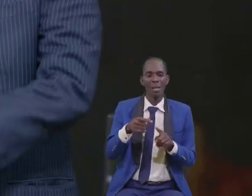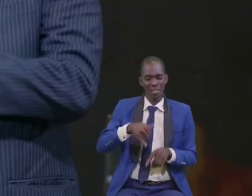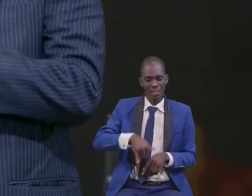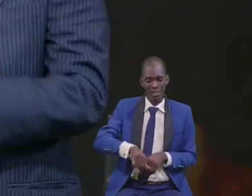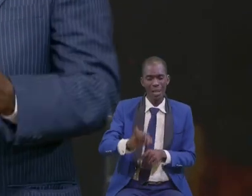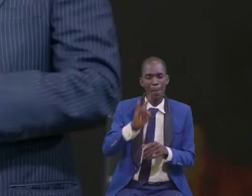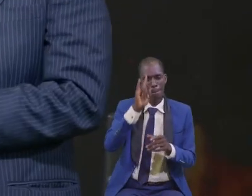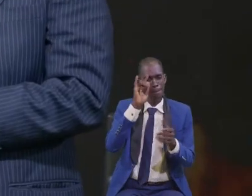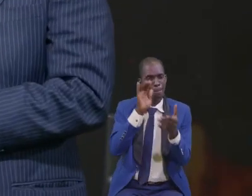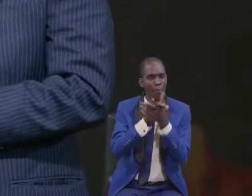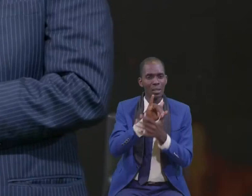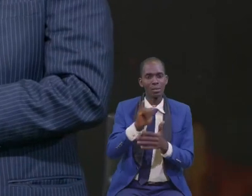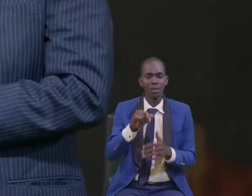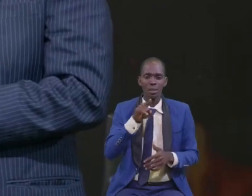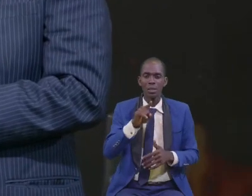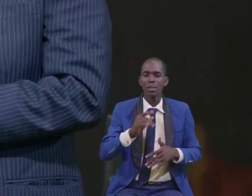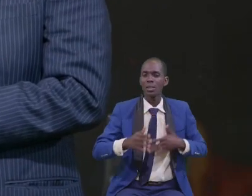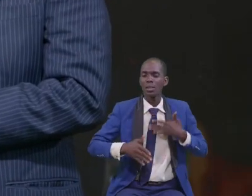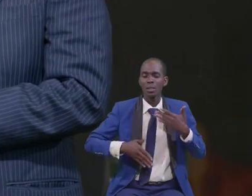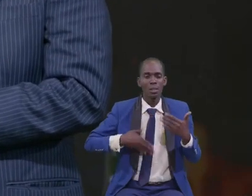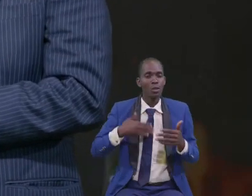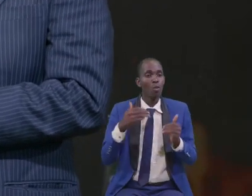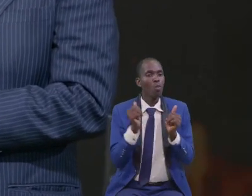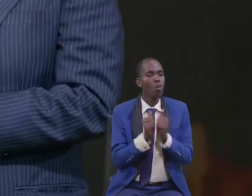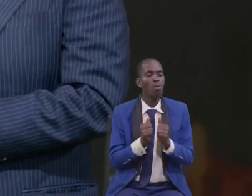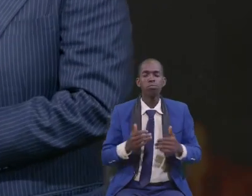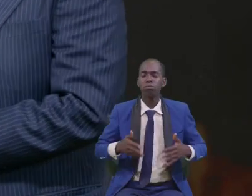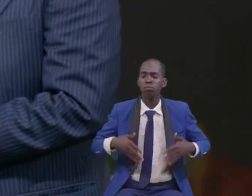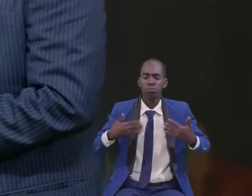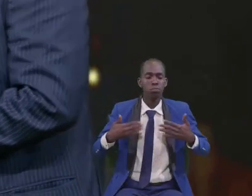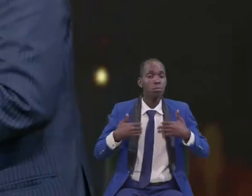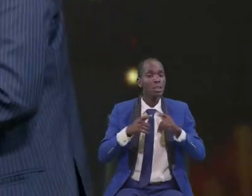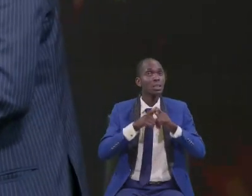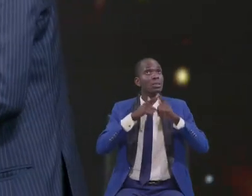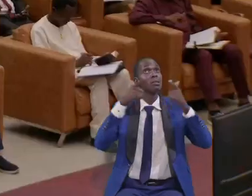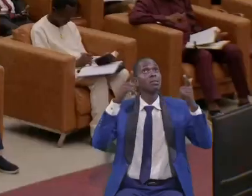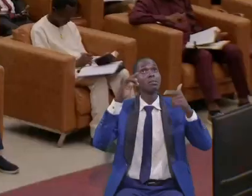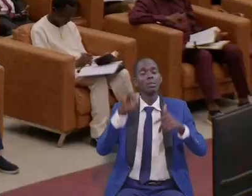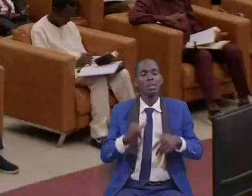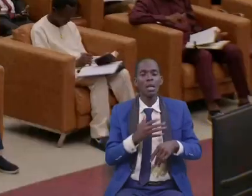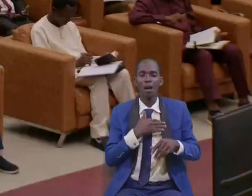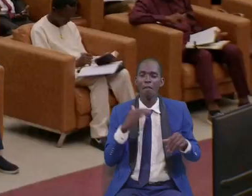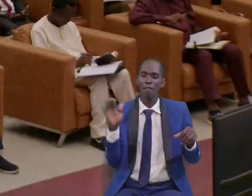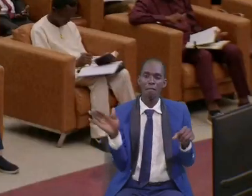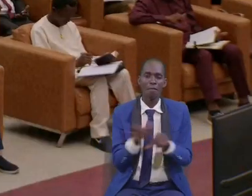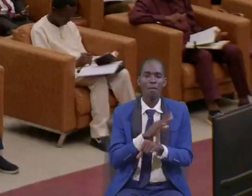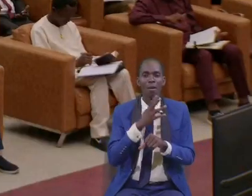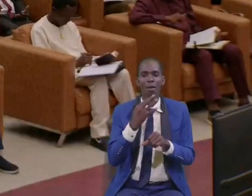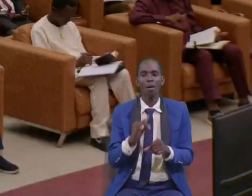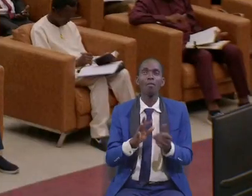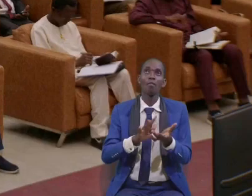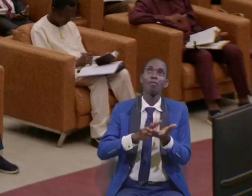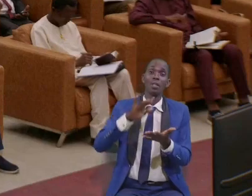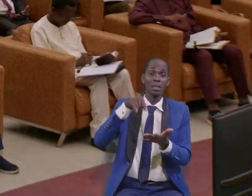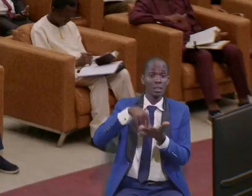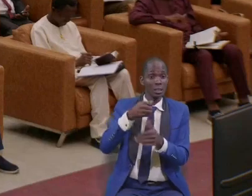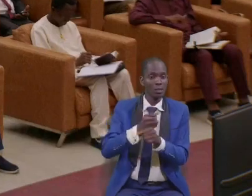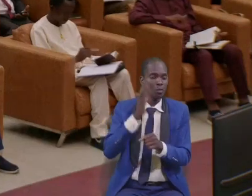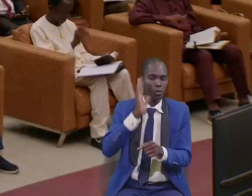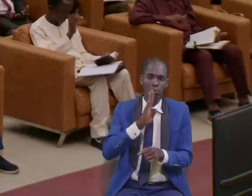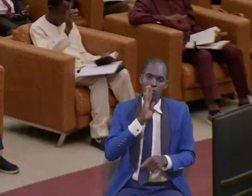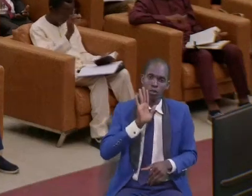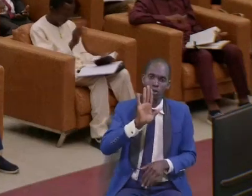ye rejoice with joy unspeakable and full of glory. This year will be a year of